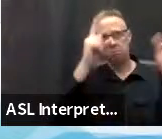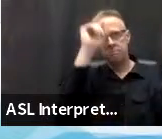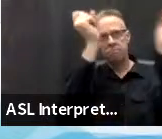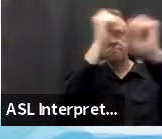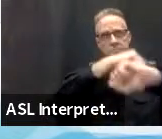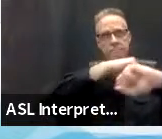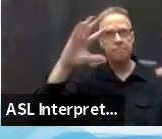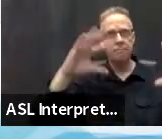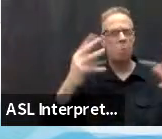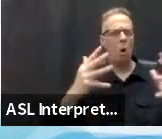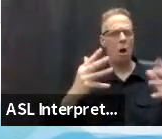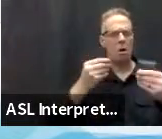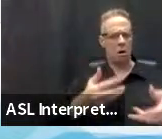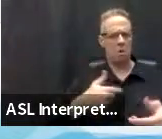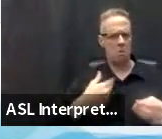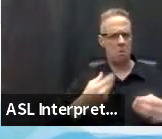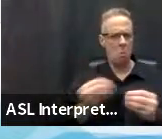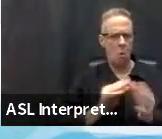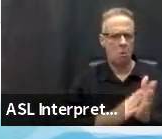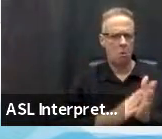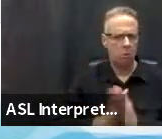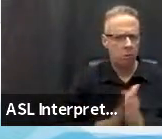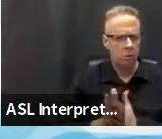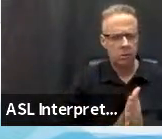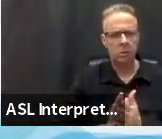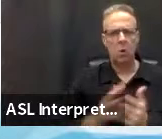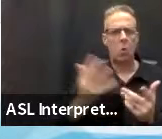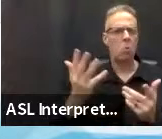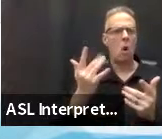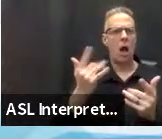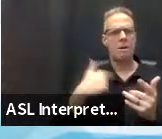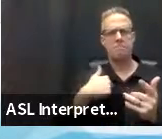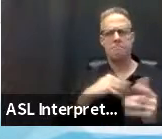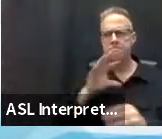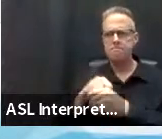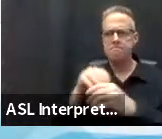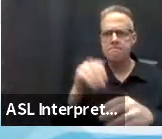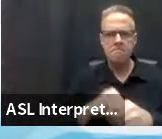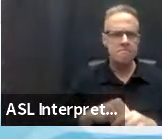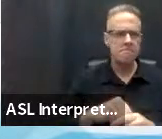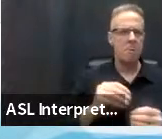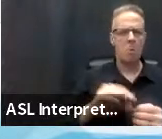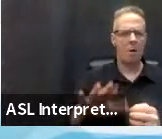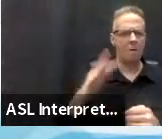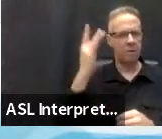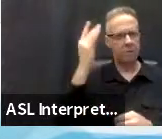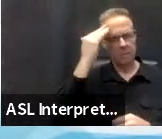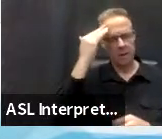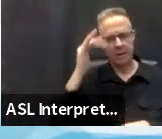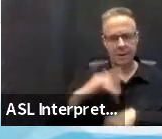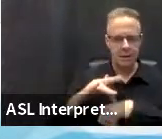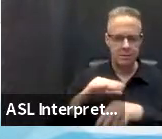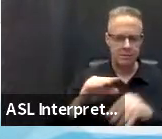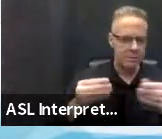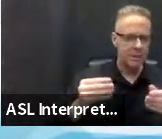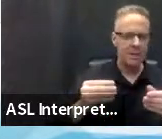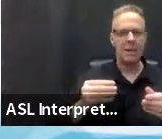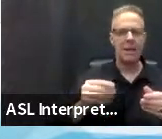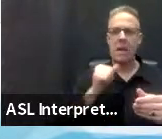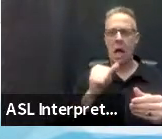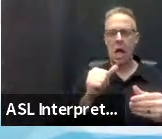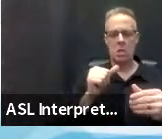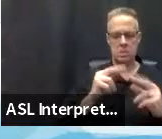what's motivating you, what is that, you know, kind of tapping into those familiar objects in terms of, you know, not trying to